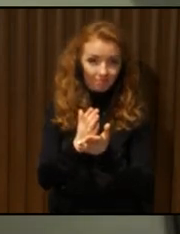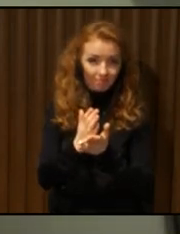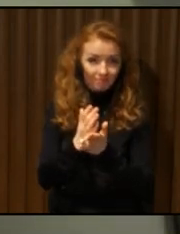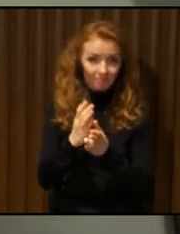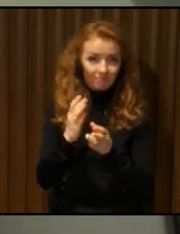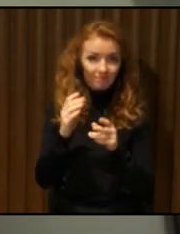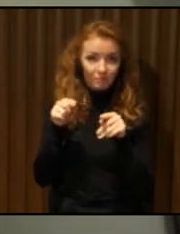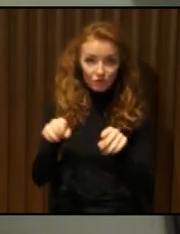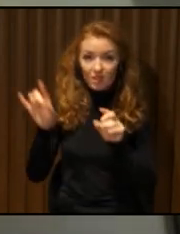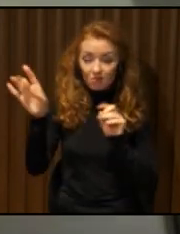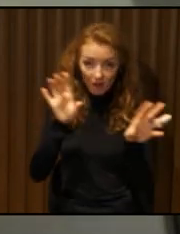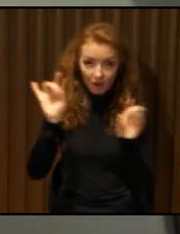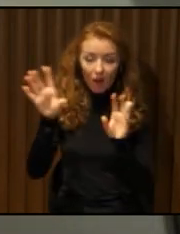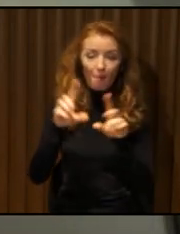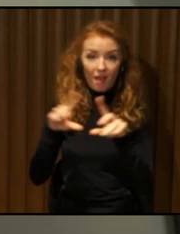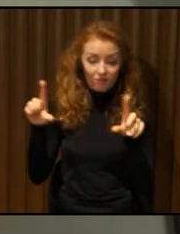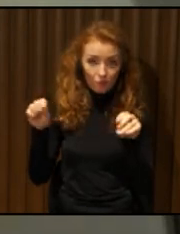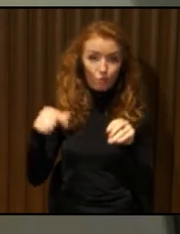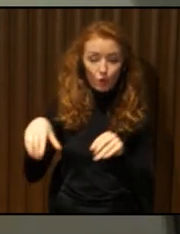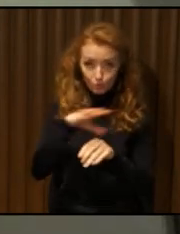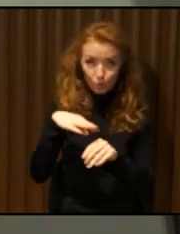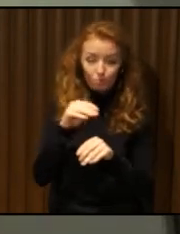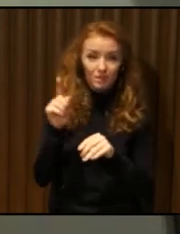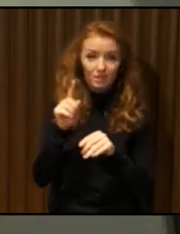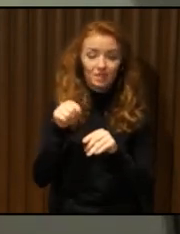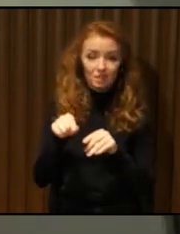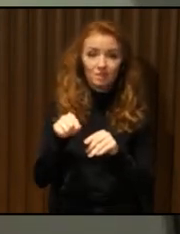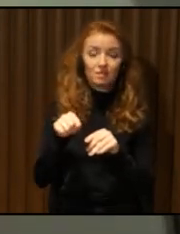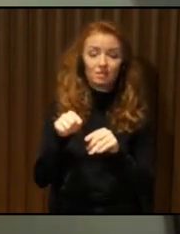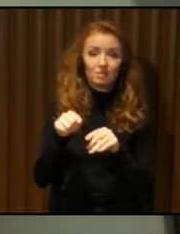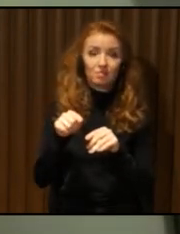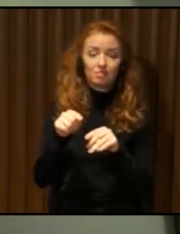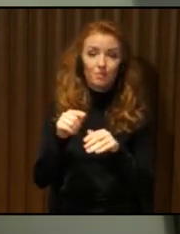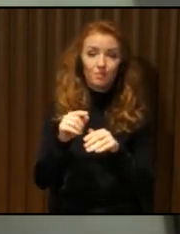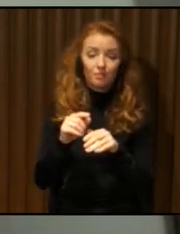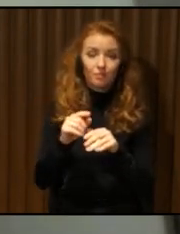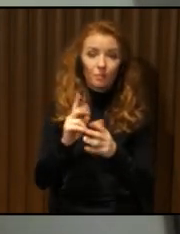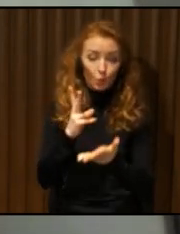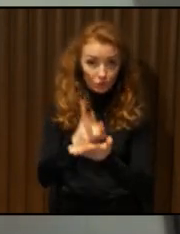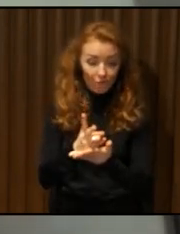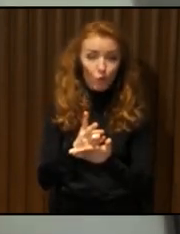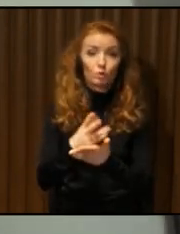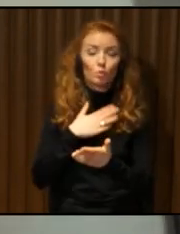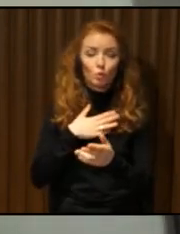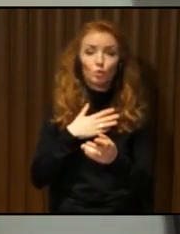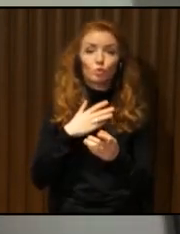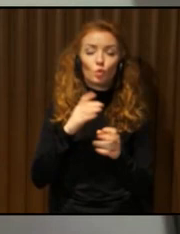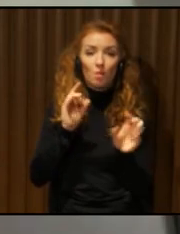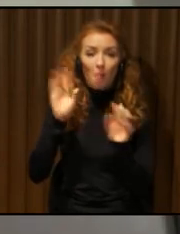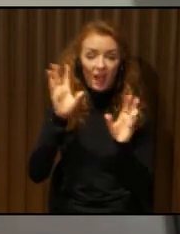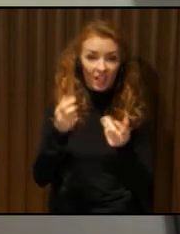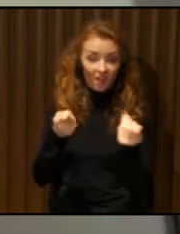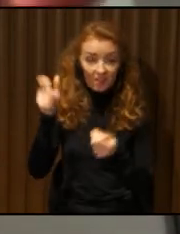Amit. We are practically almost friends. I mean, we've been working together for 6 years. We do a lot of great things in